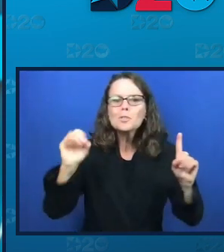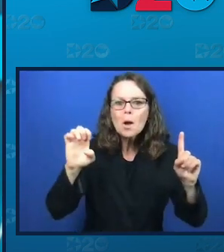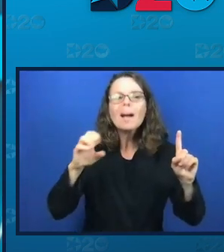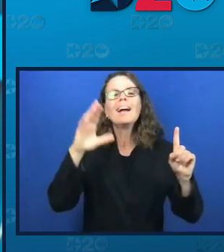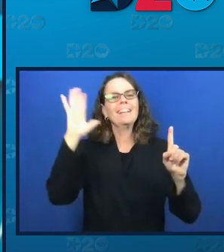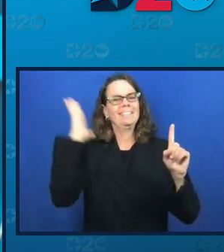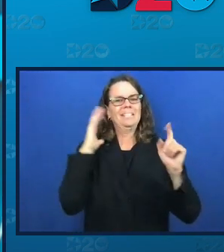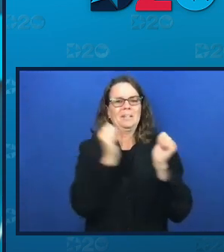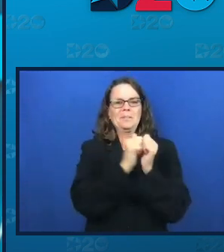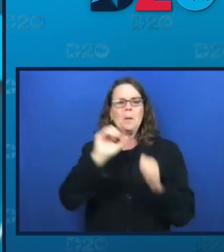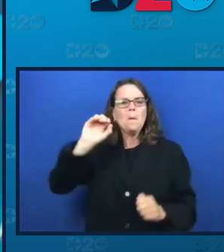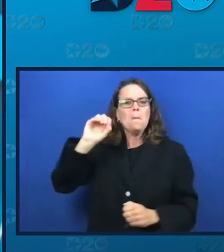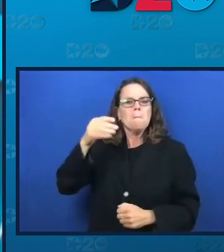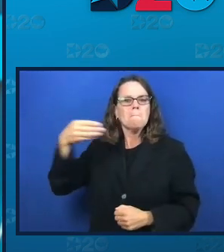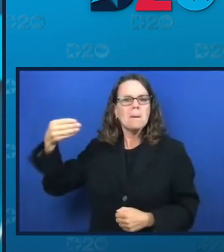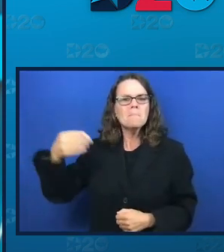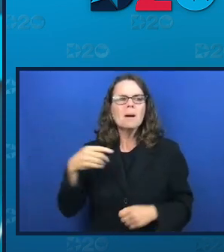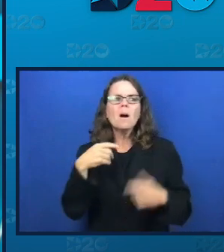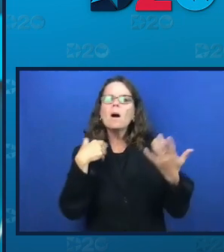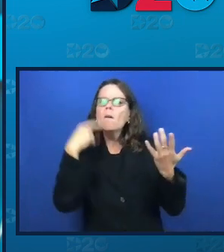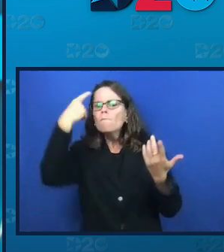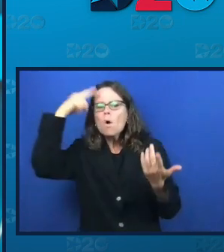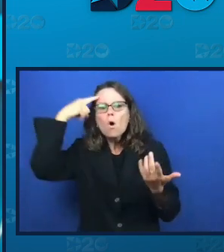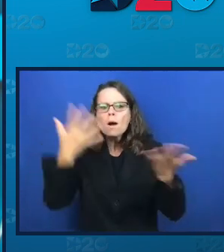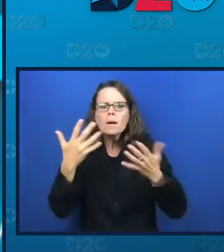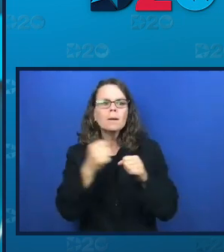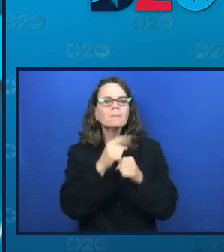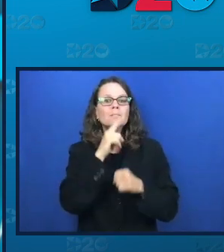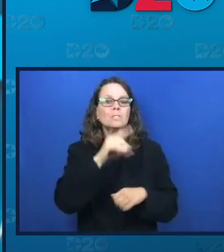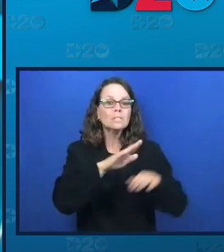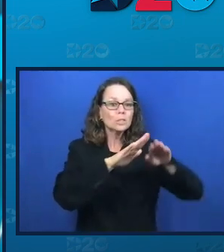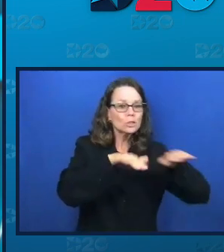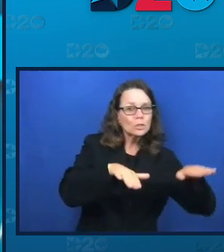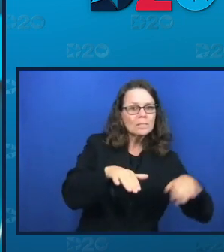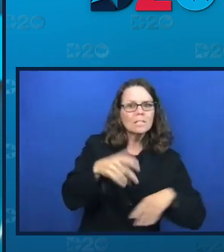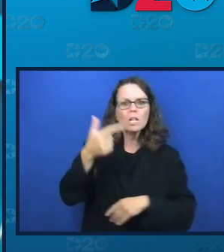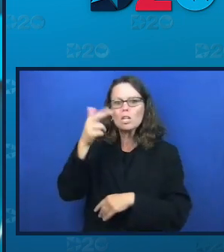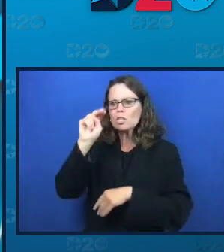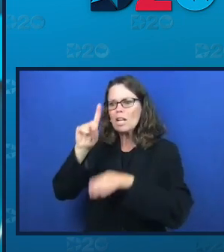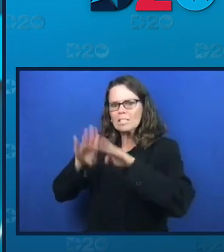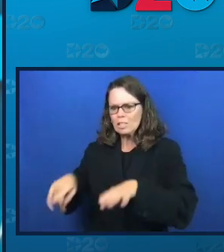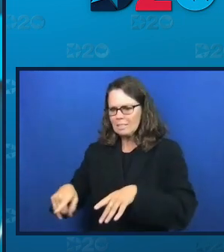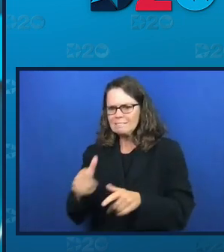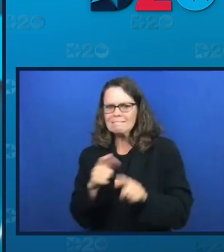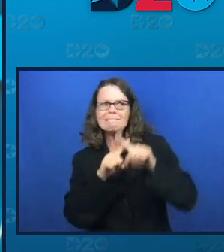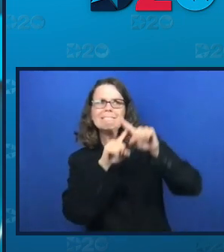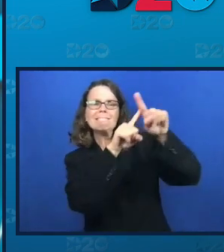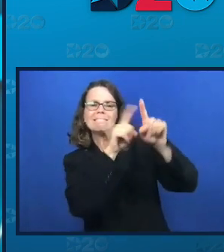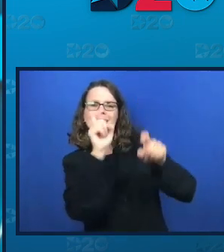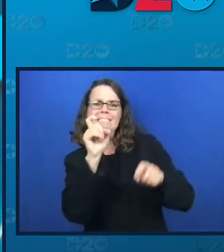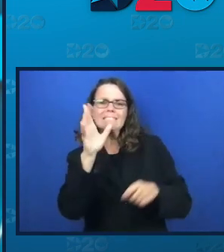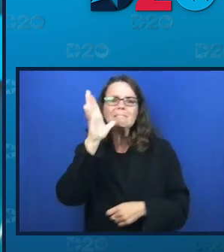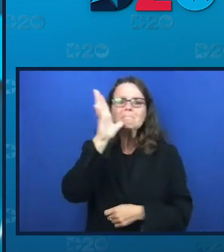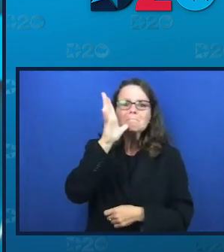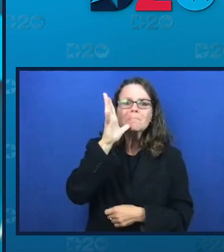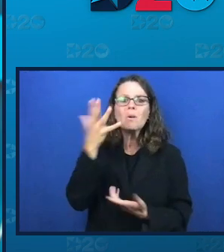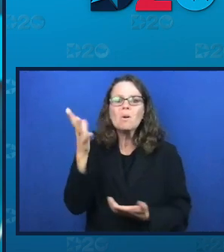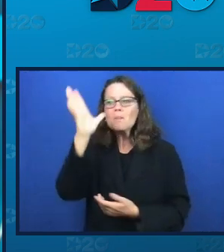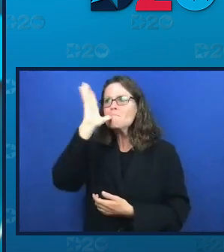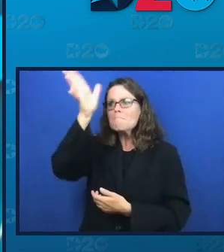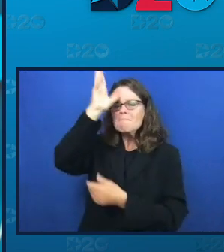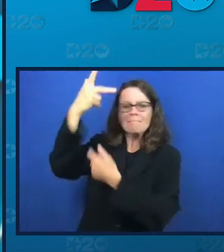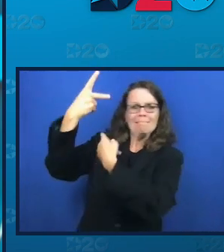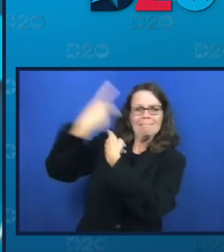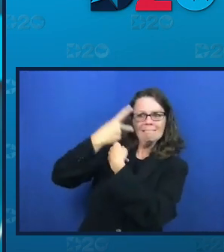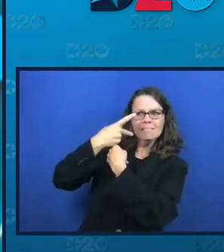can stay on their parents' health insurance until they're 26. We got that done. And yes, it was a